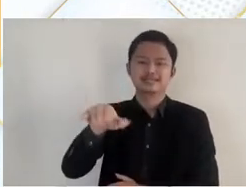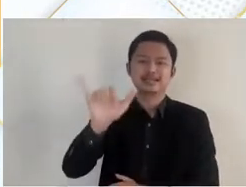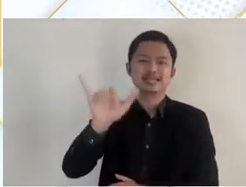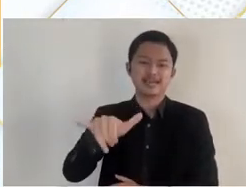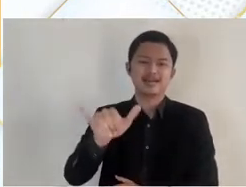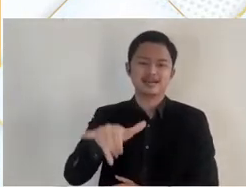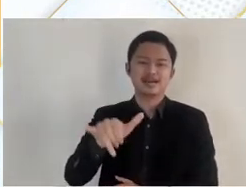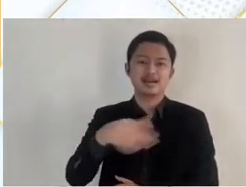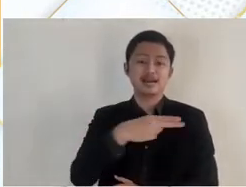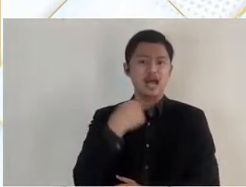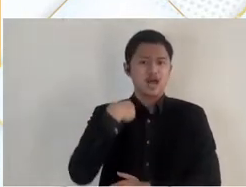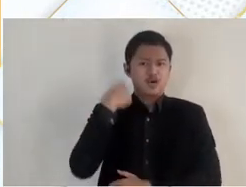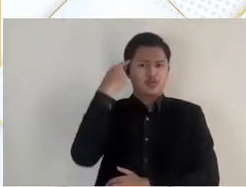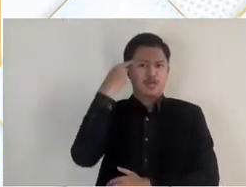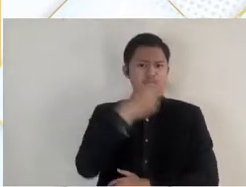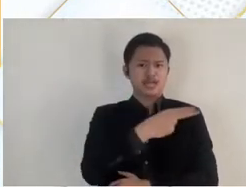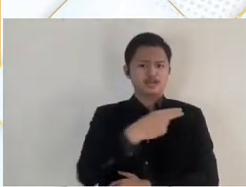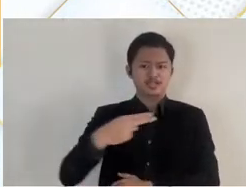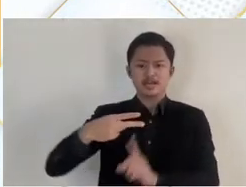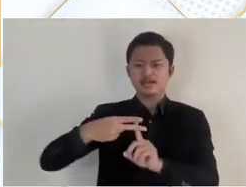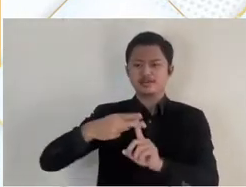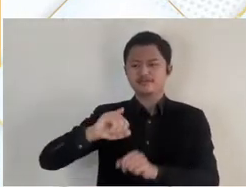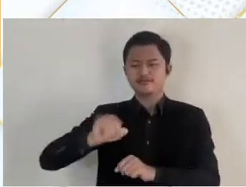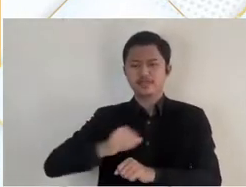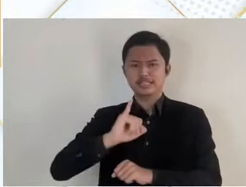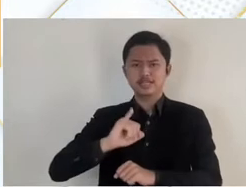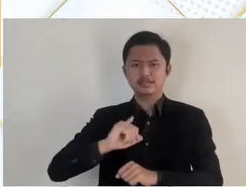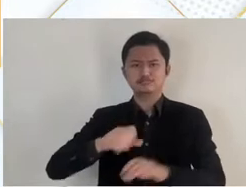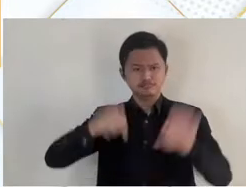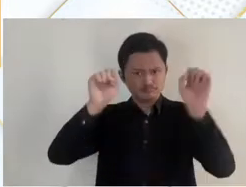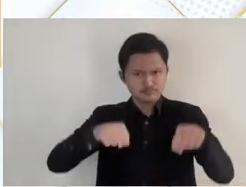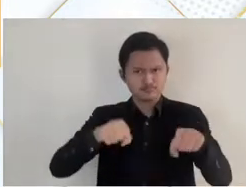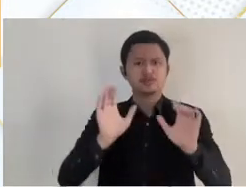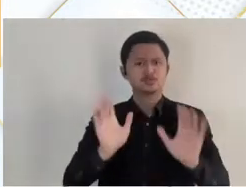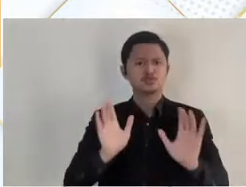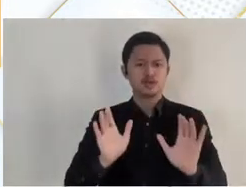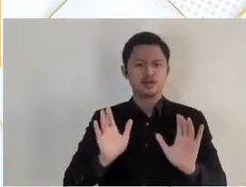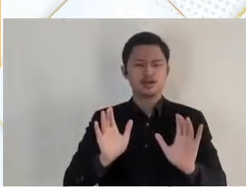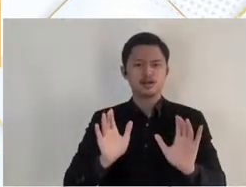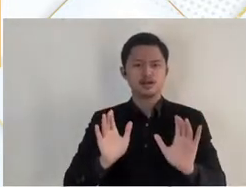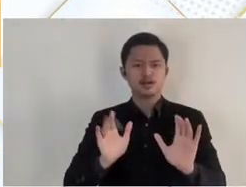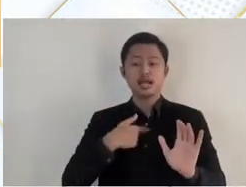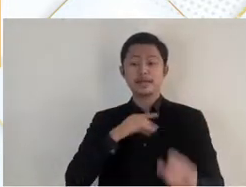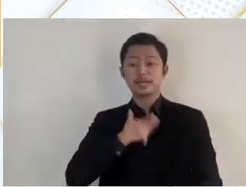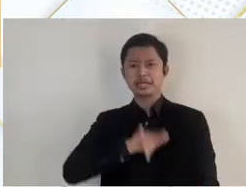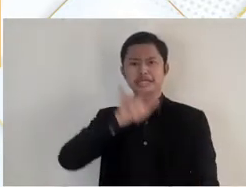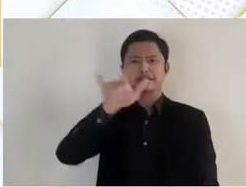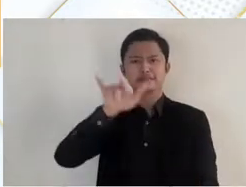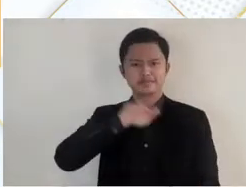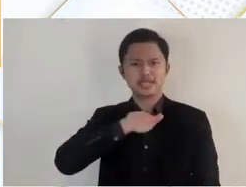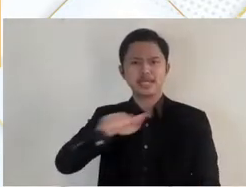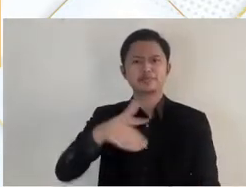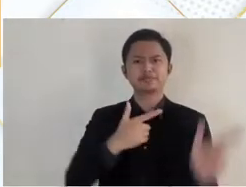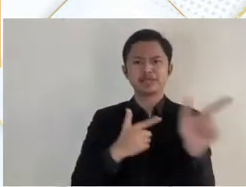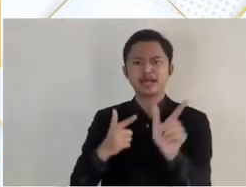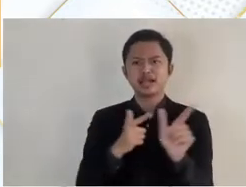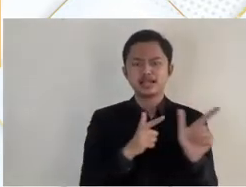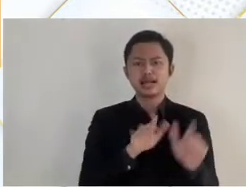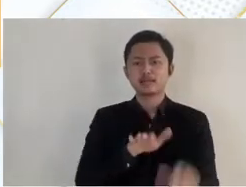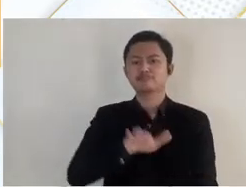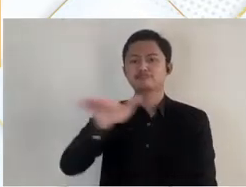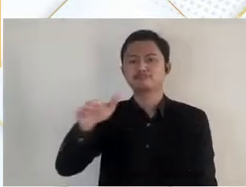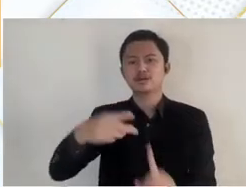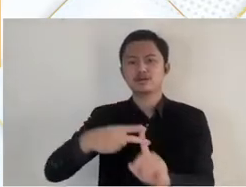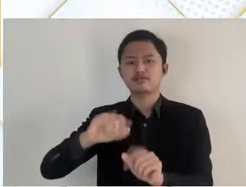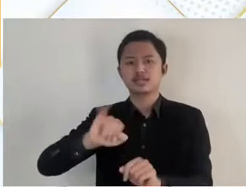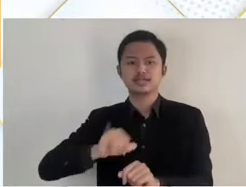Indonesia and Fiji already done this. Like we send also our officers in terms of peacekeeper to Fiji and the other